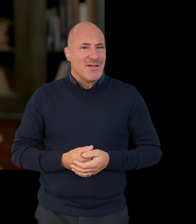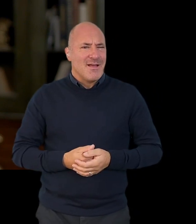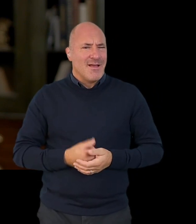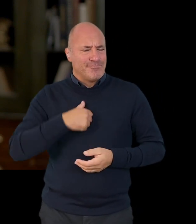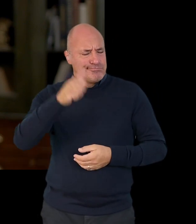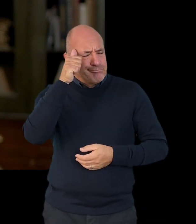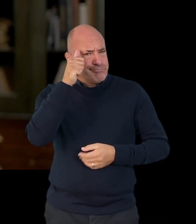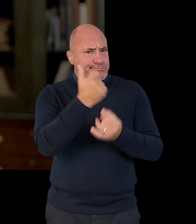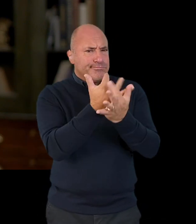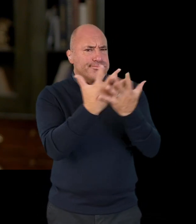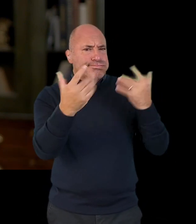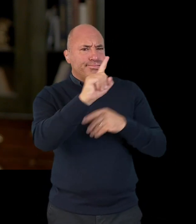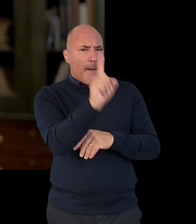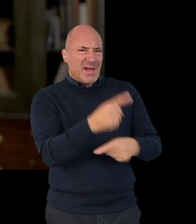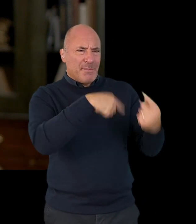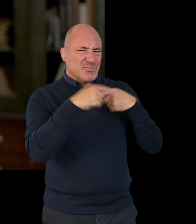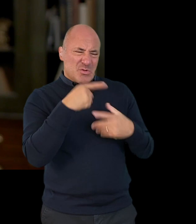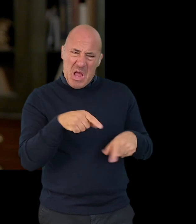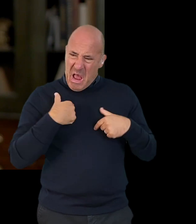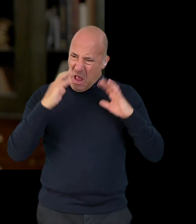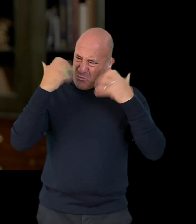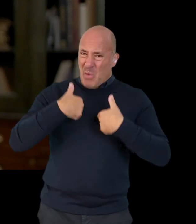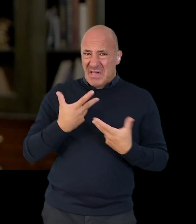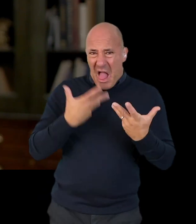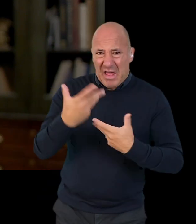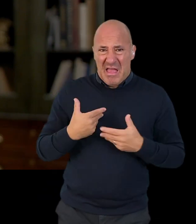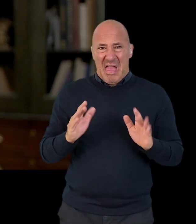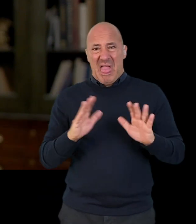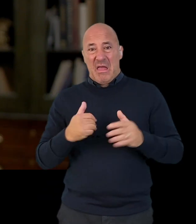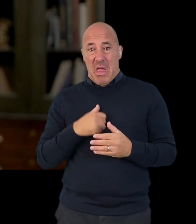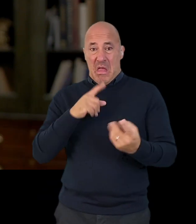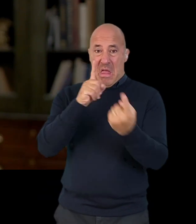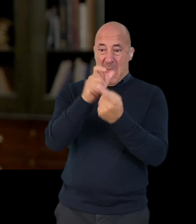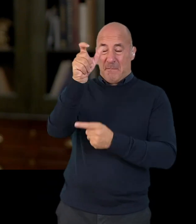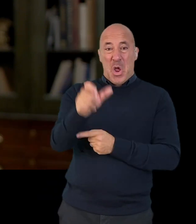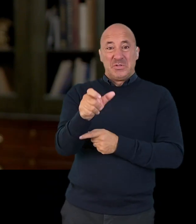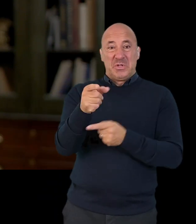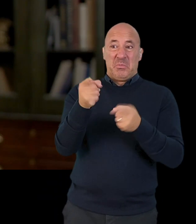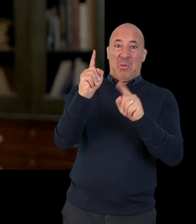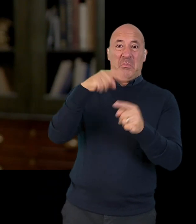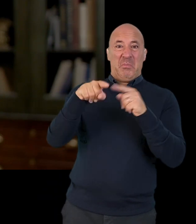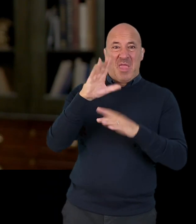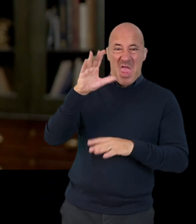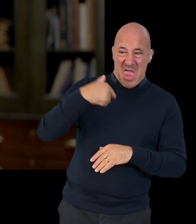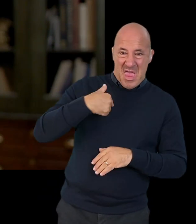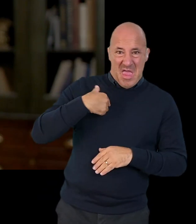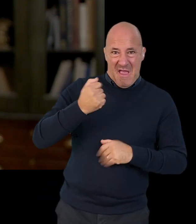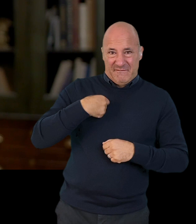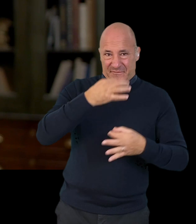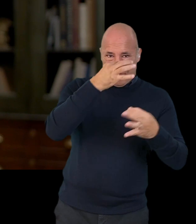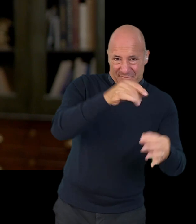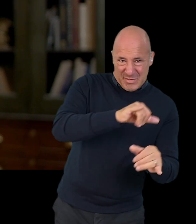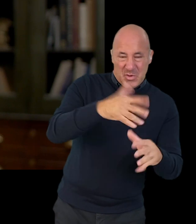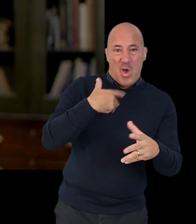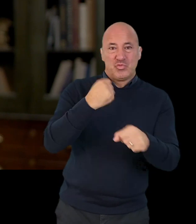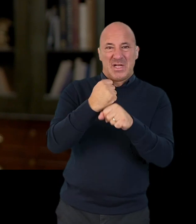identity. Now, we know from lots of people that they find that really worrying. Talking to an official about your